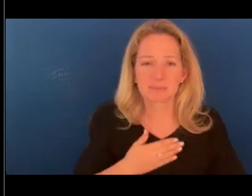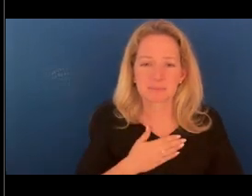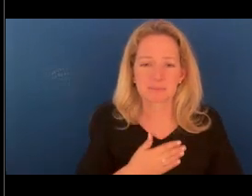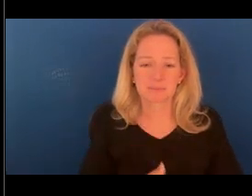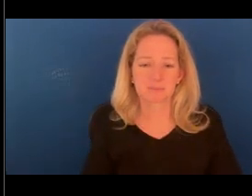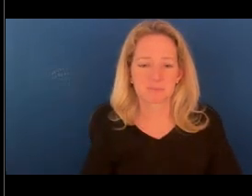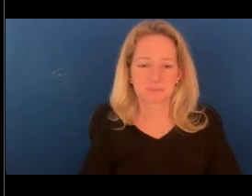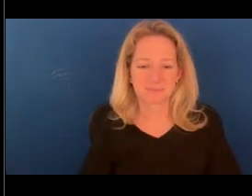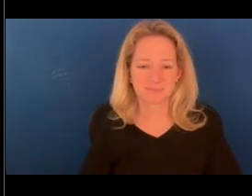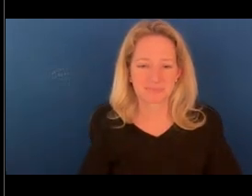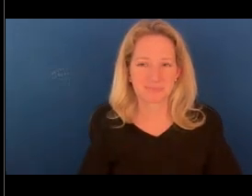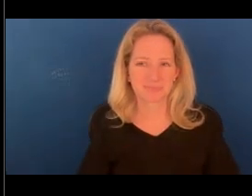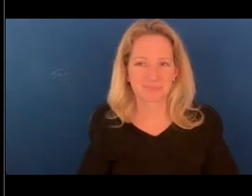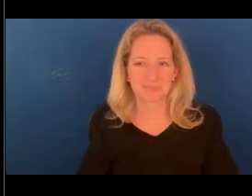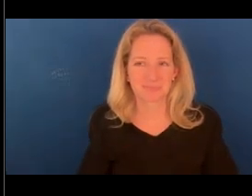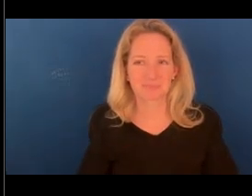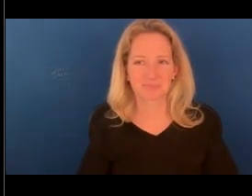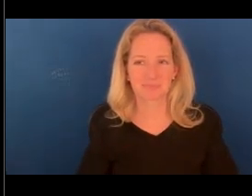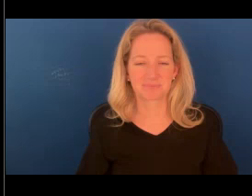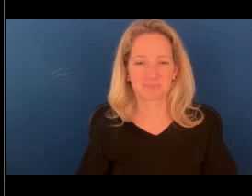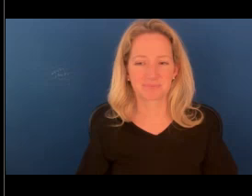I'm going to get you guys.